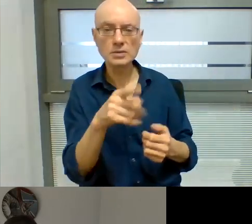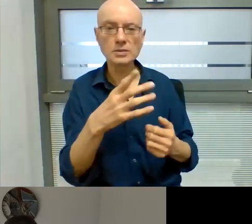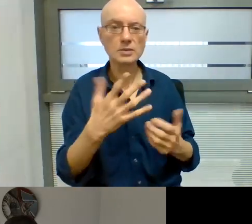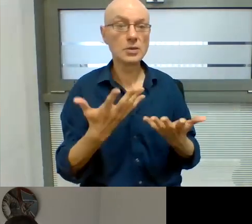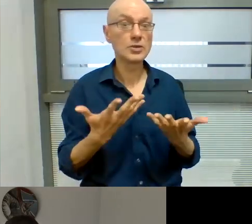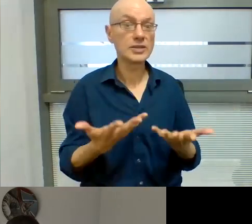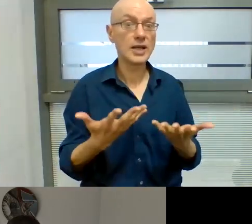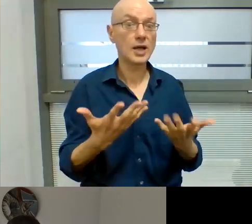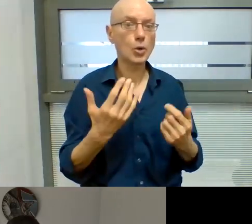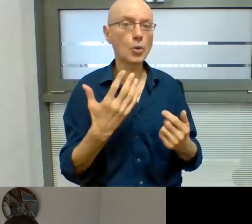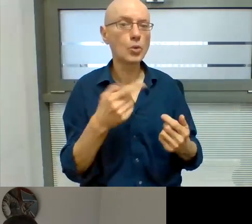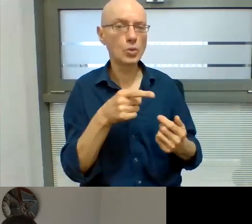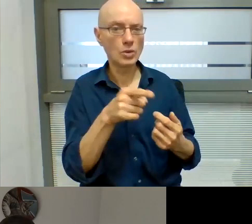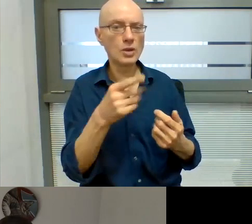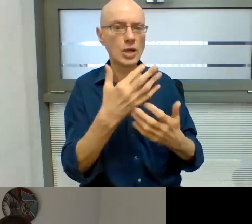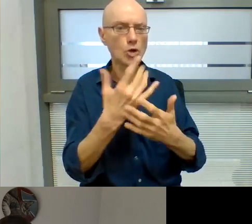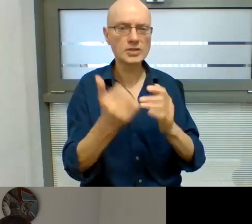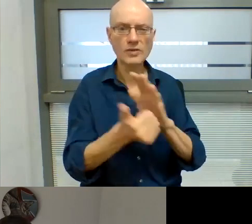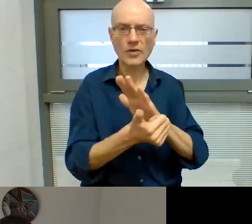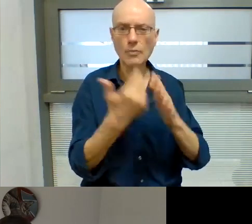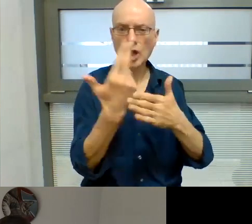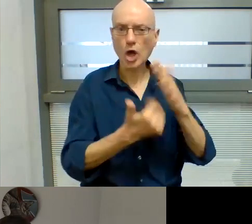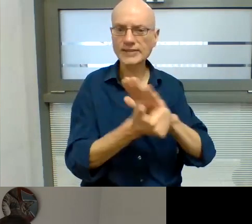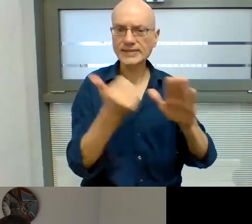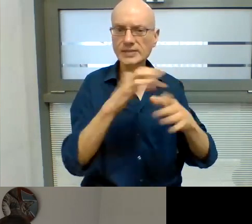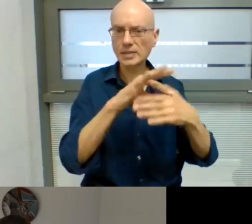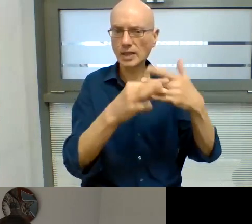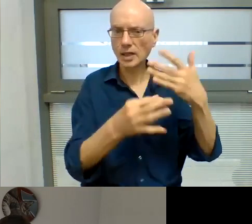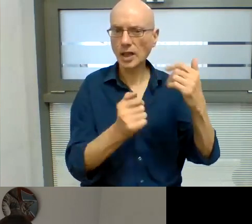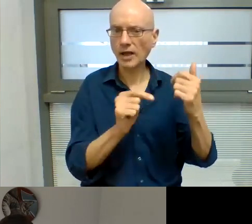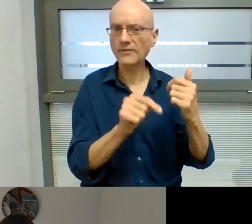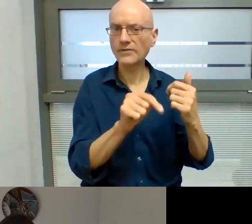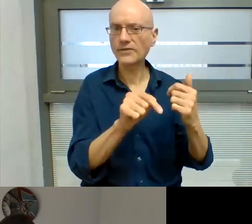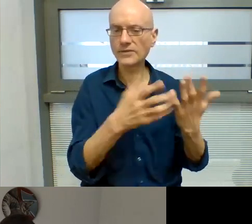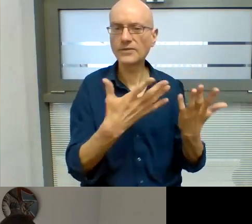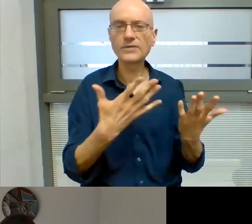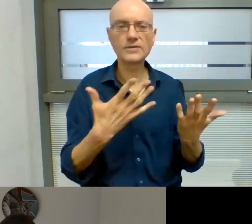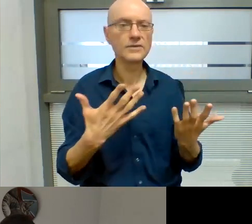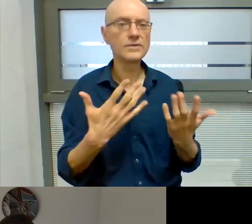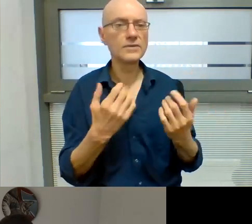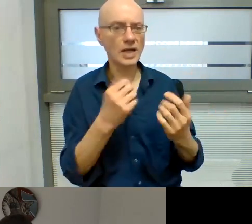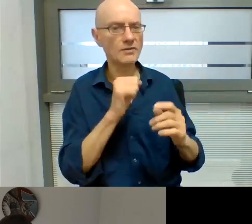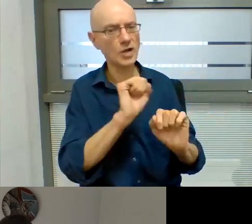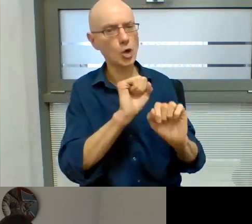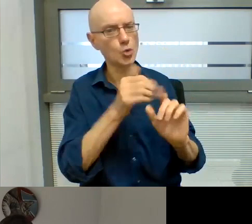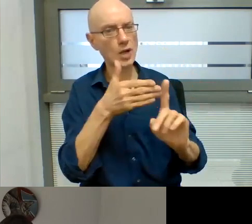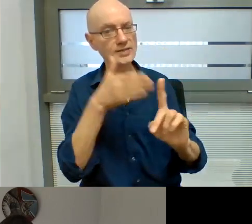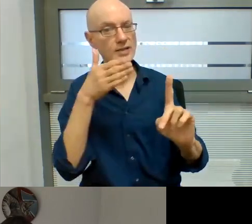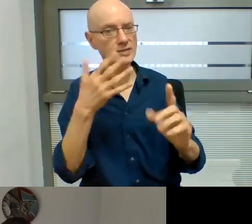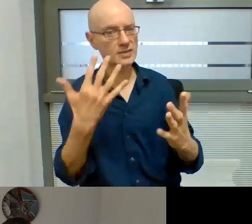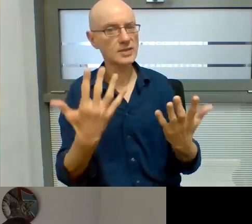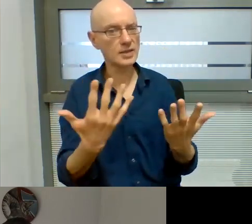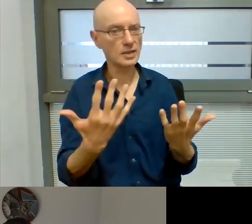got many artist skills and is quite embedded in their own identity, in their